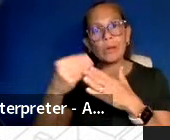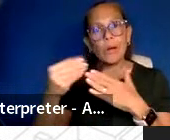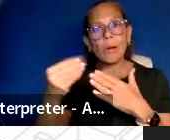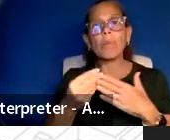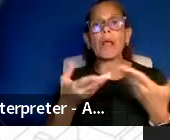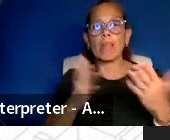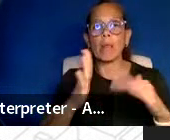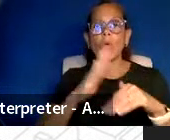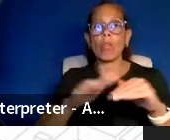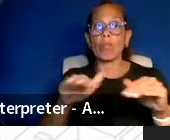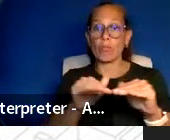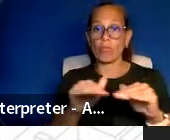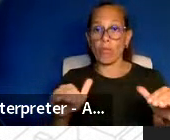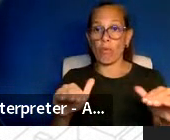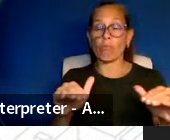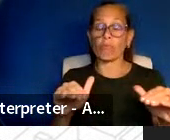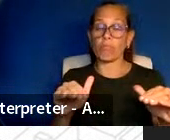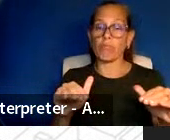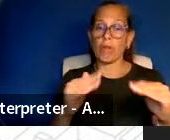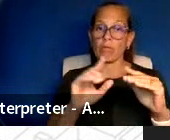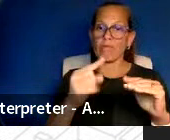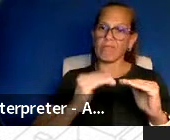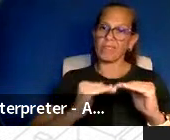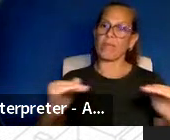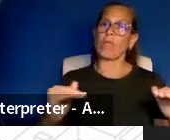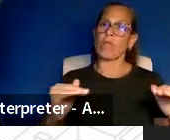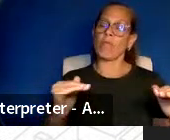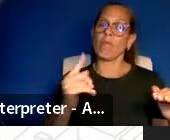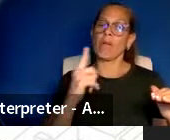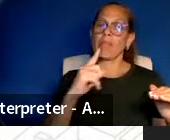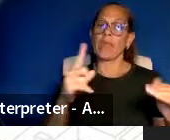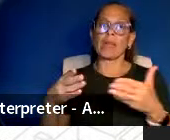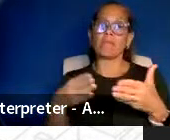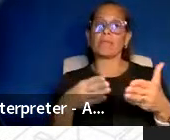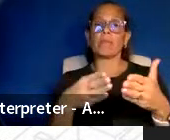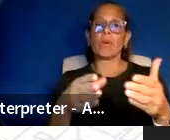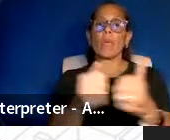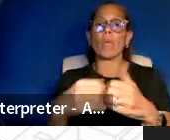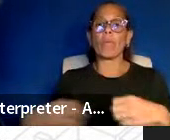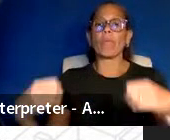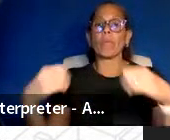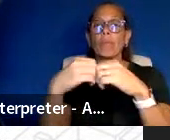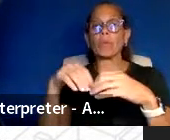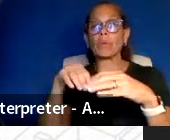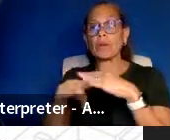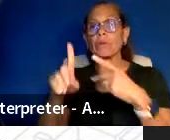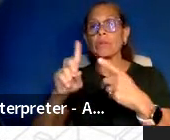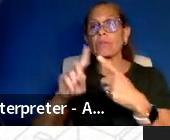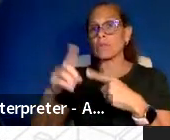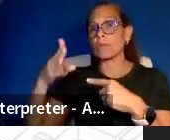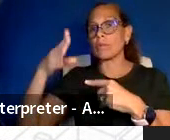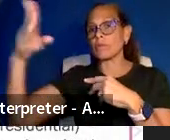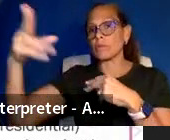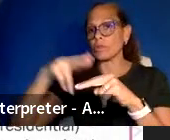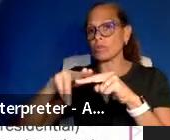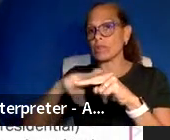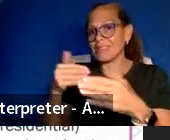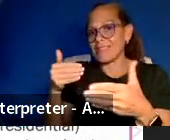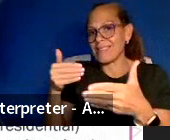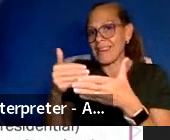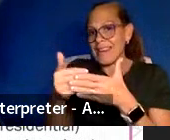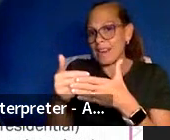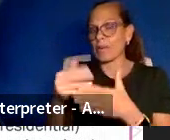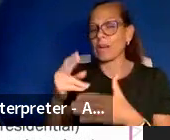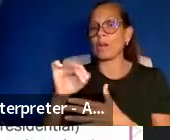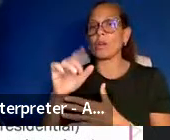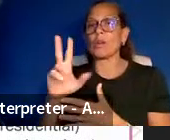floor here, and that would also help activate this corridor with an additional entrance to the future train station nearby at Unionport Road.